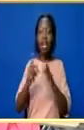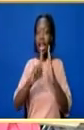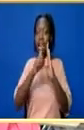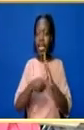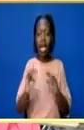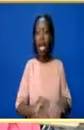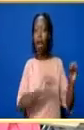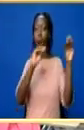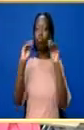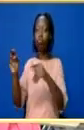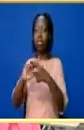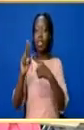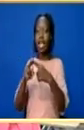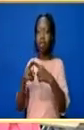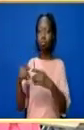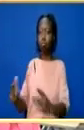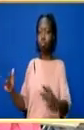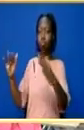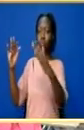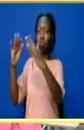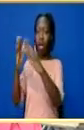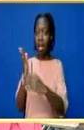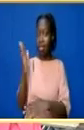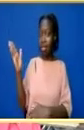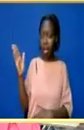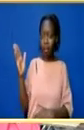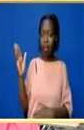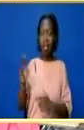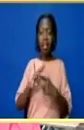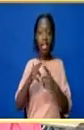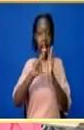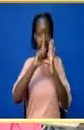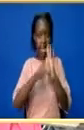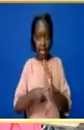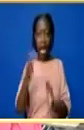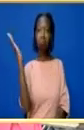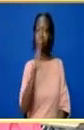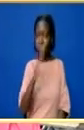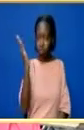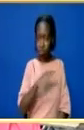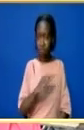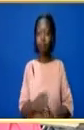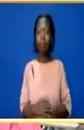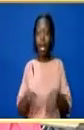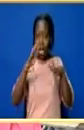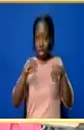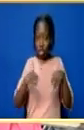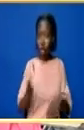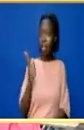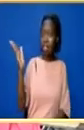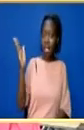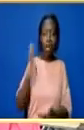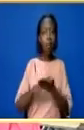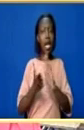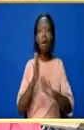will be deposited down here. Okay. Later on, they decay. They become humus. Yes. So the soil here becomes very fertile.